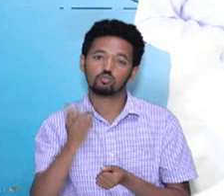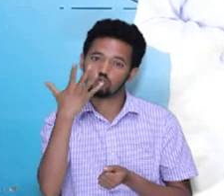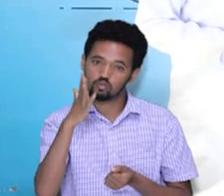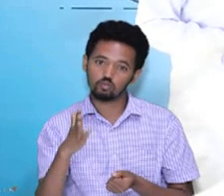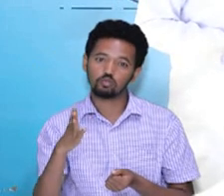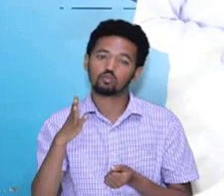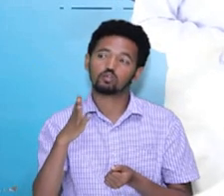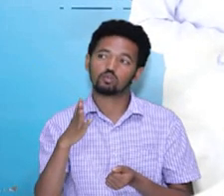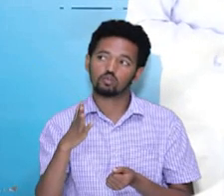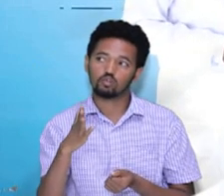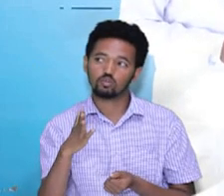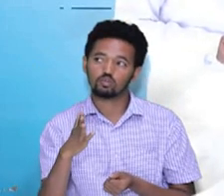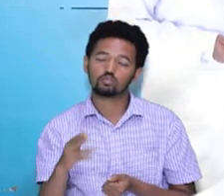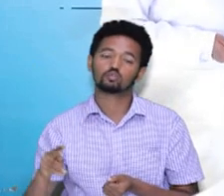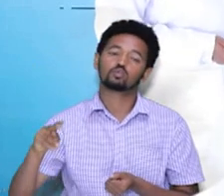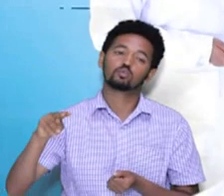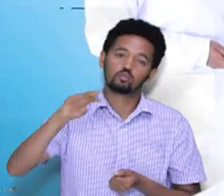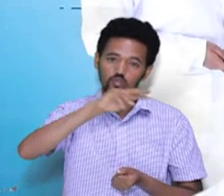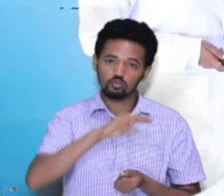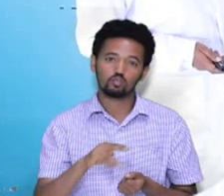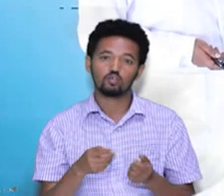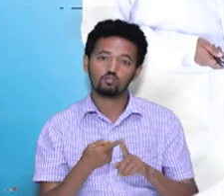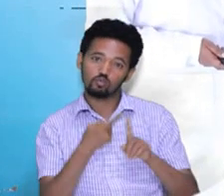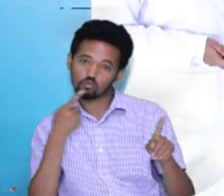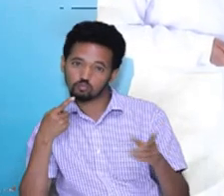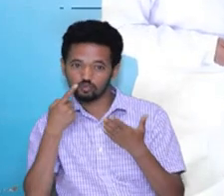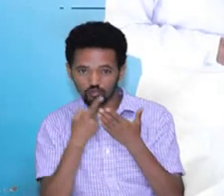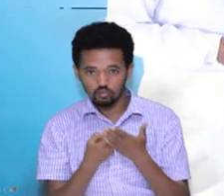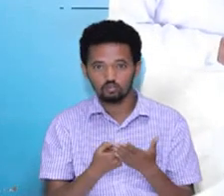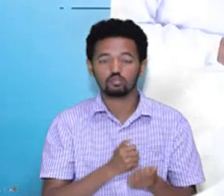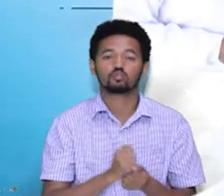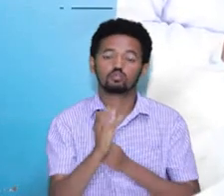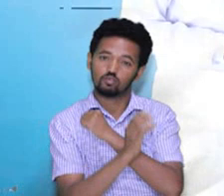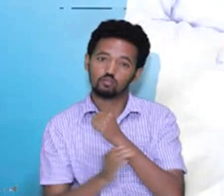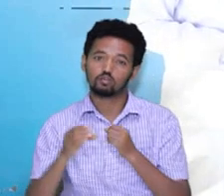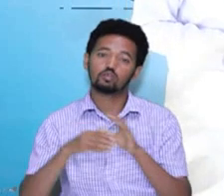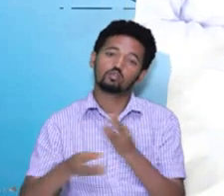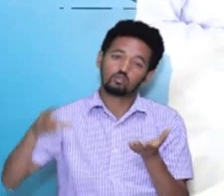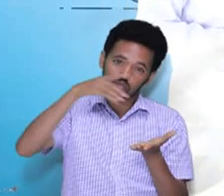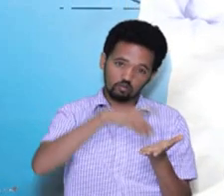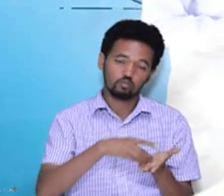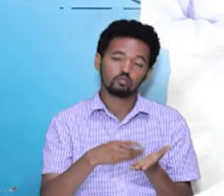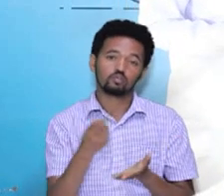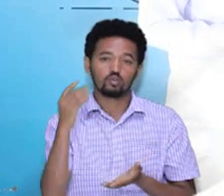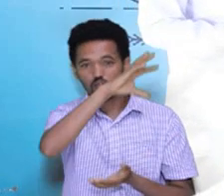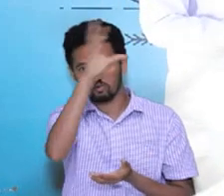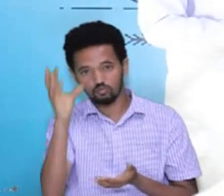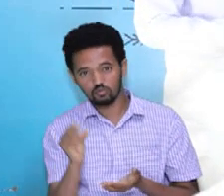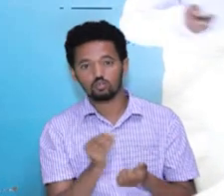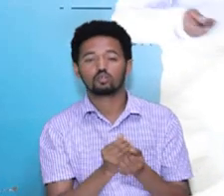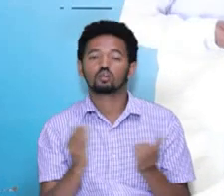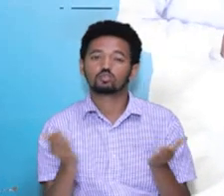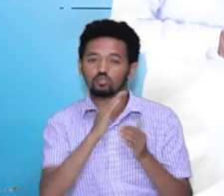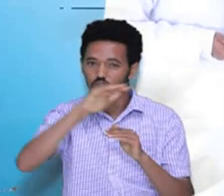from the Greenwich meridian. From this absolute location, we can conclude that Africa stretches